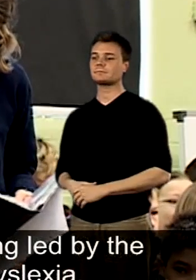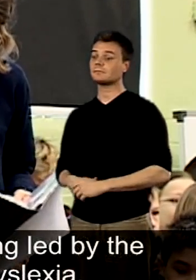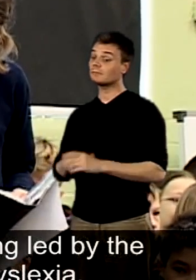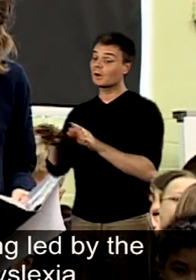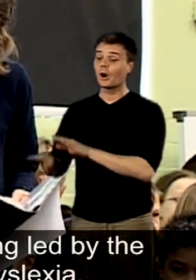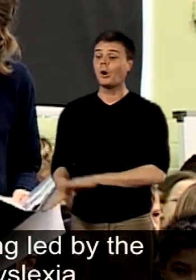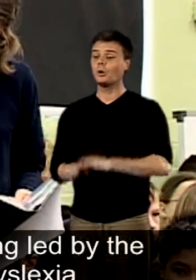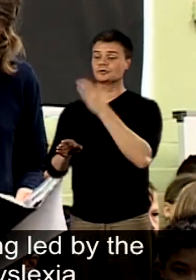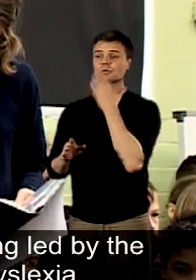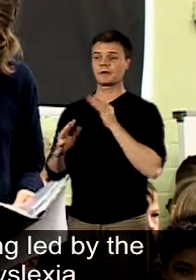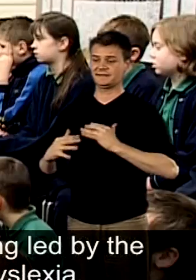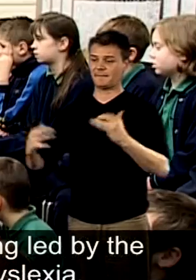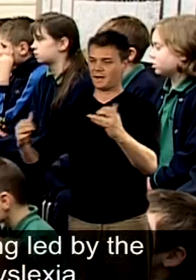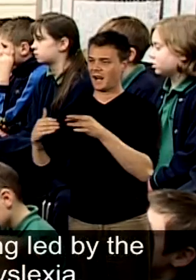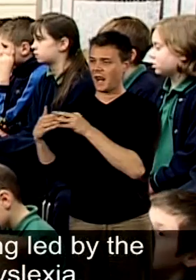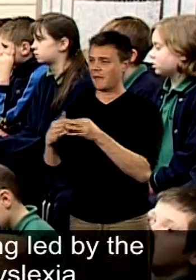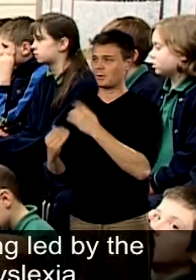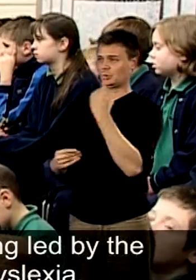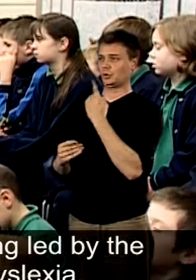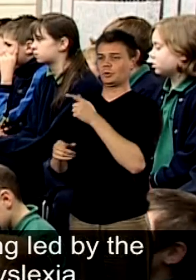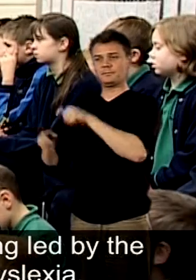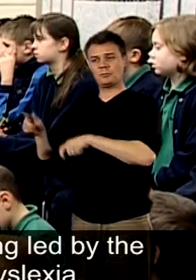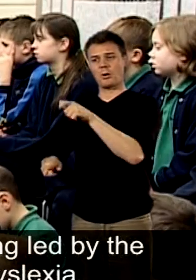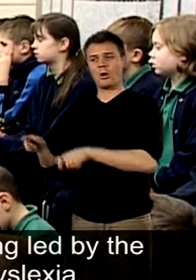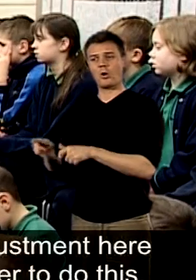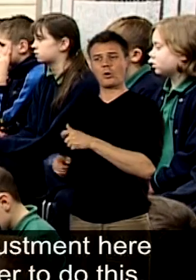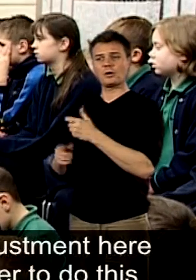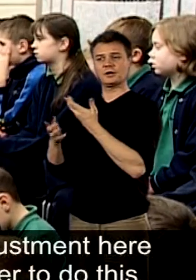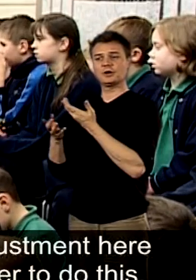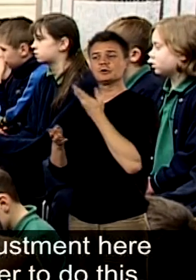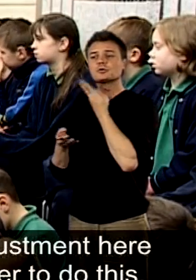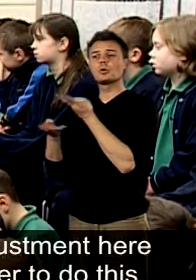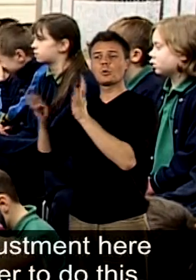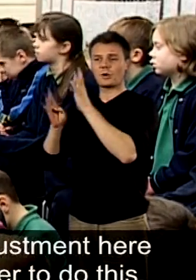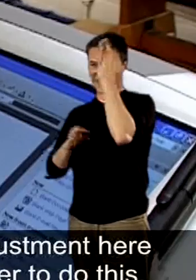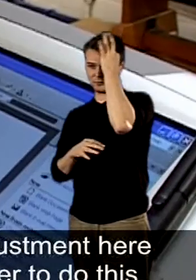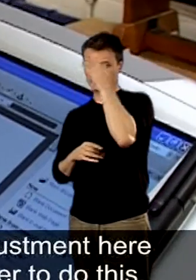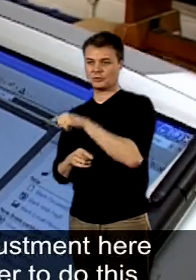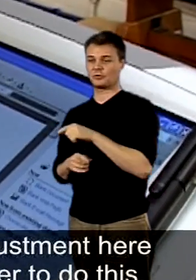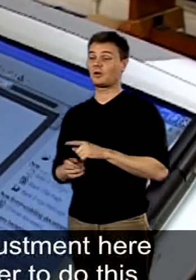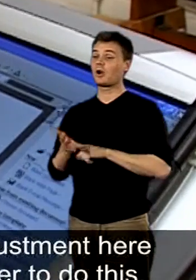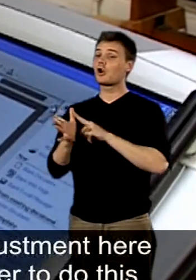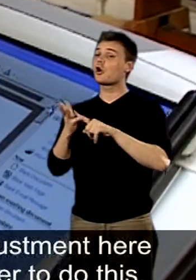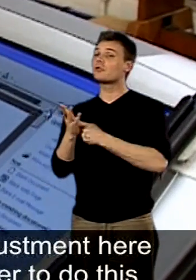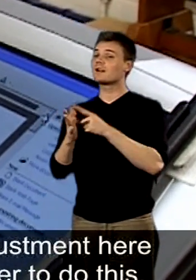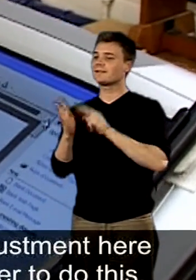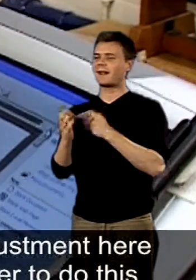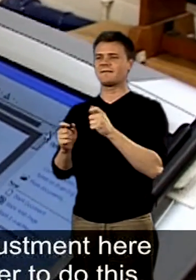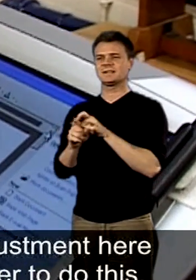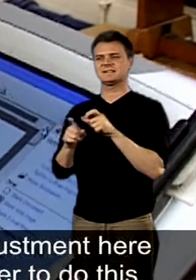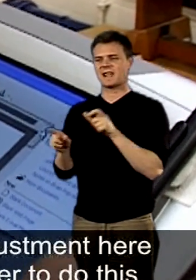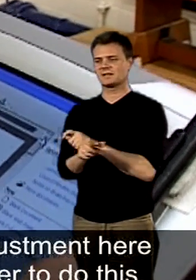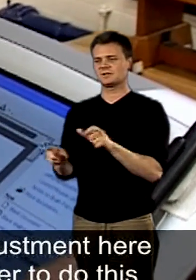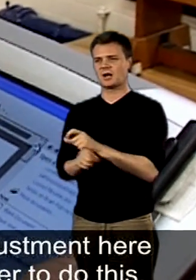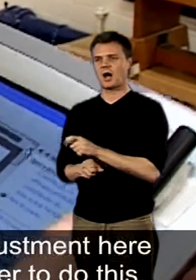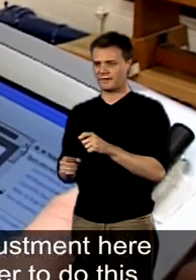has been led by the school council. Lauren, who has dyslexia, is taking the minutes today. An adjustment here is that she is using a